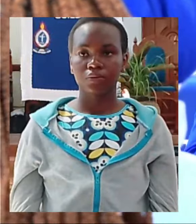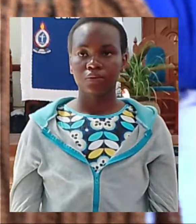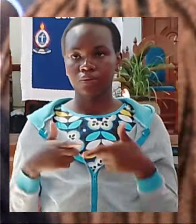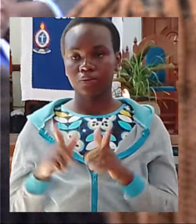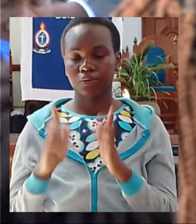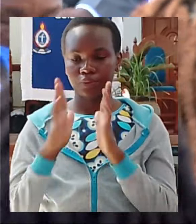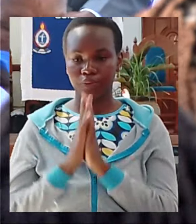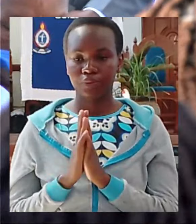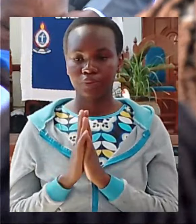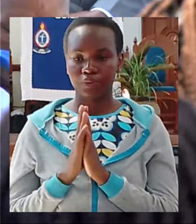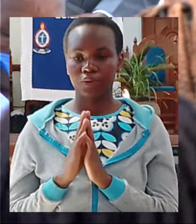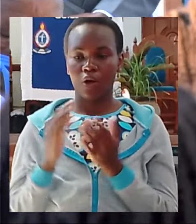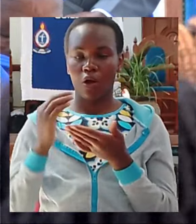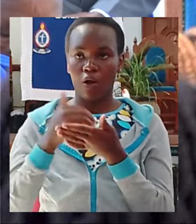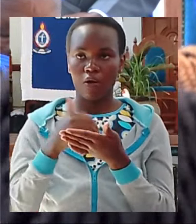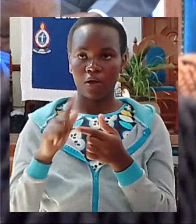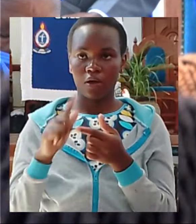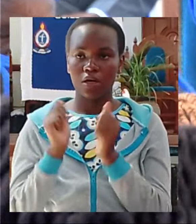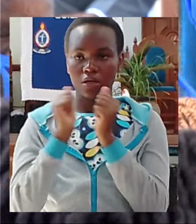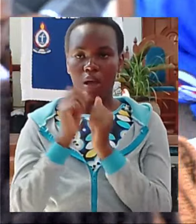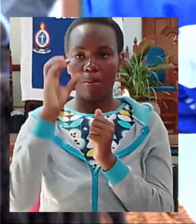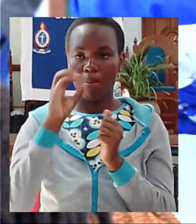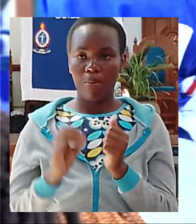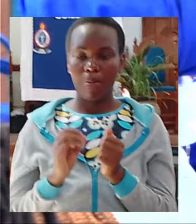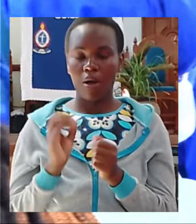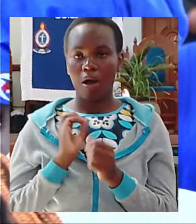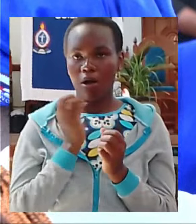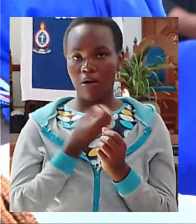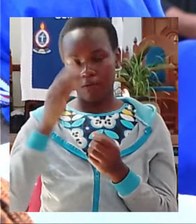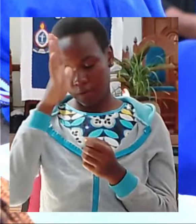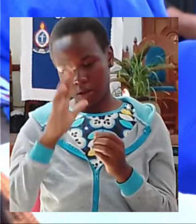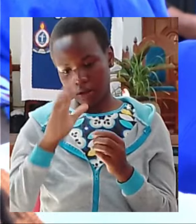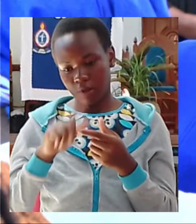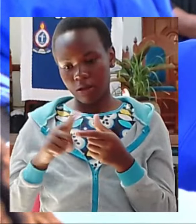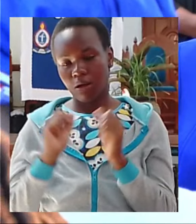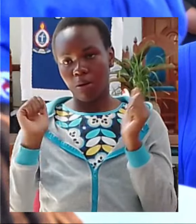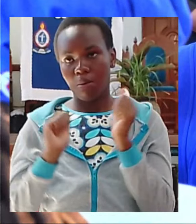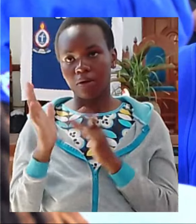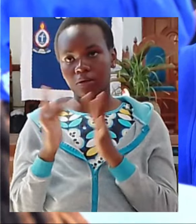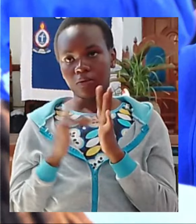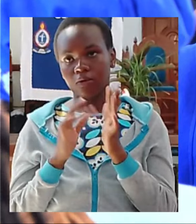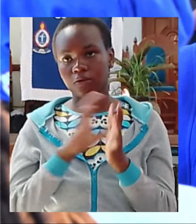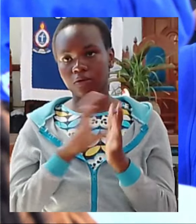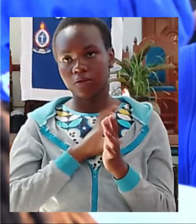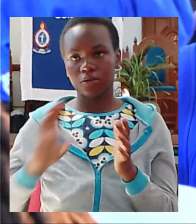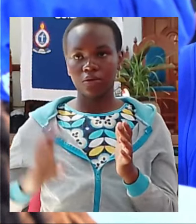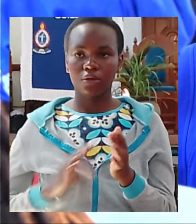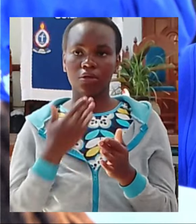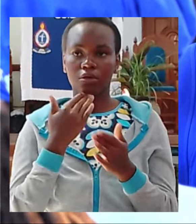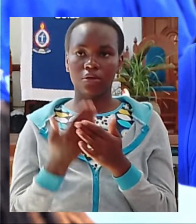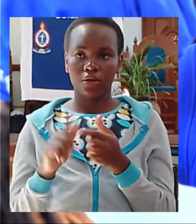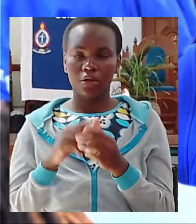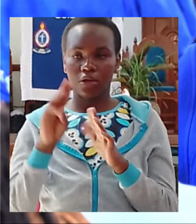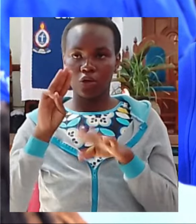Let us pray for the offerings and the tithes. Our Father and our God, in the mighty name of Jesus, we want to thank you for your goodness